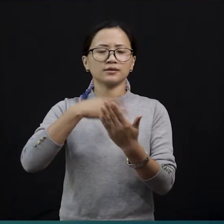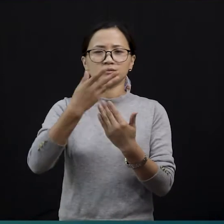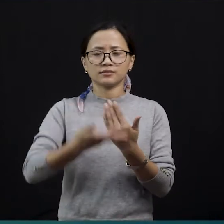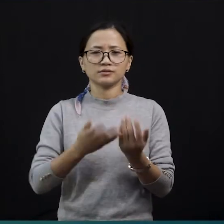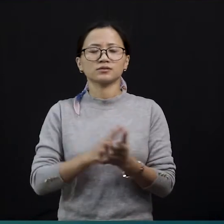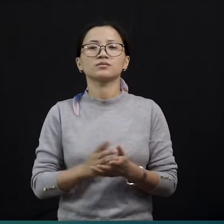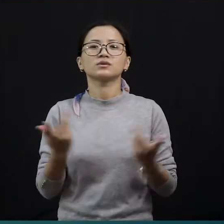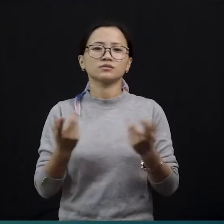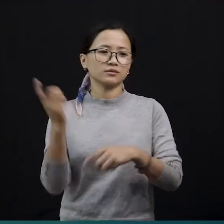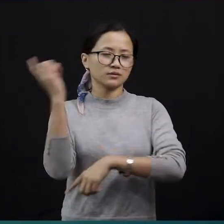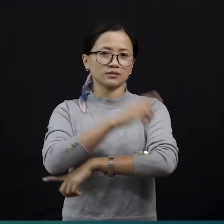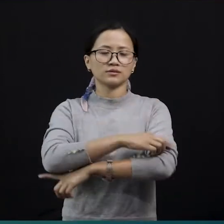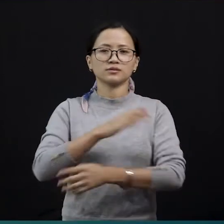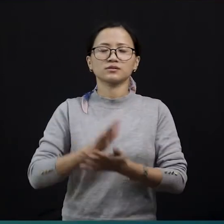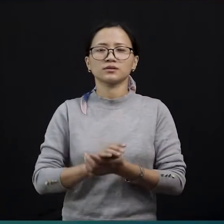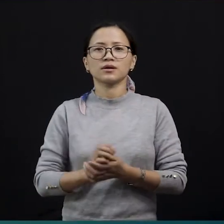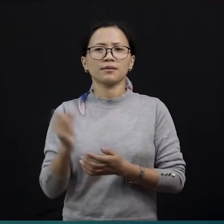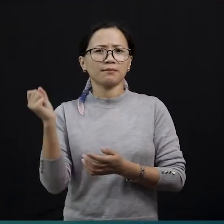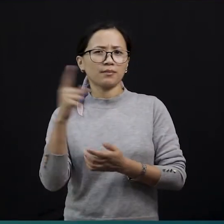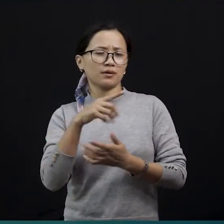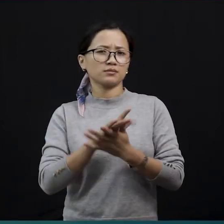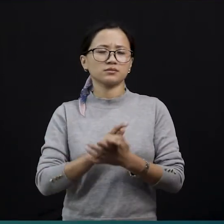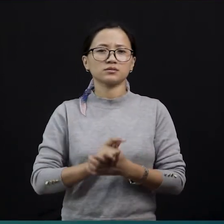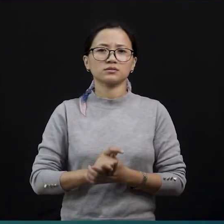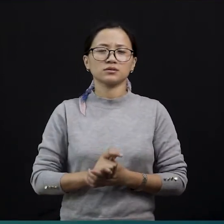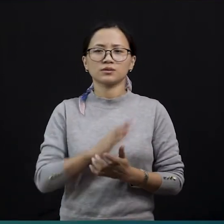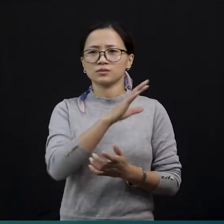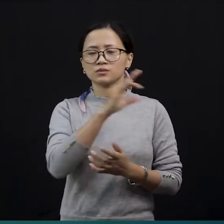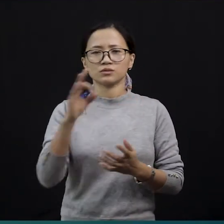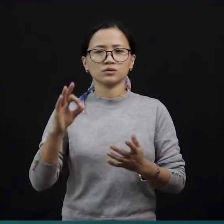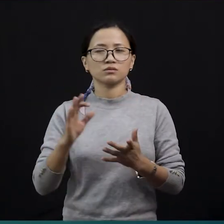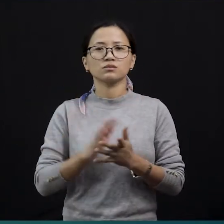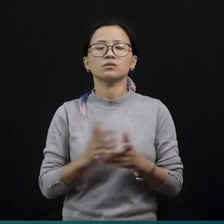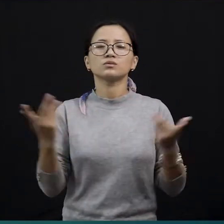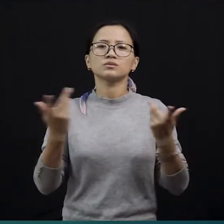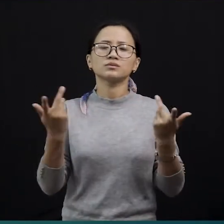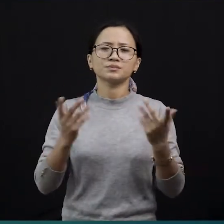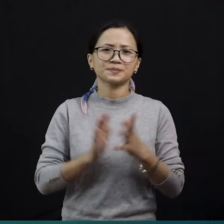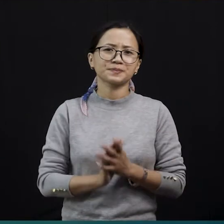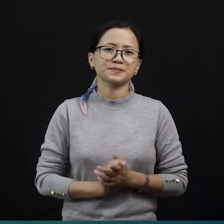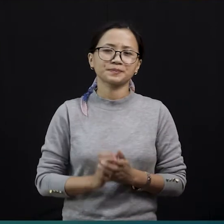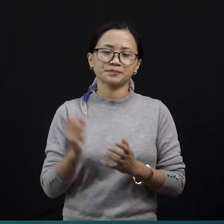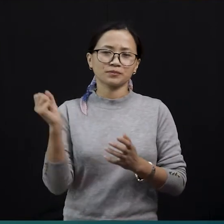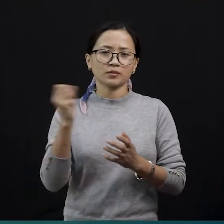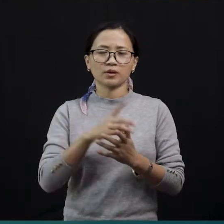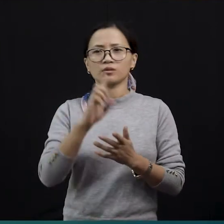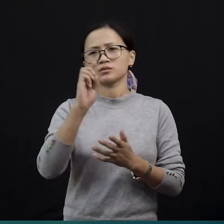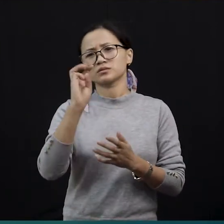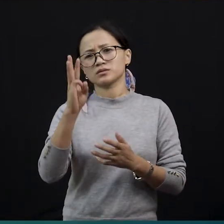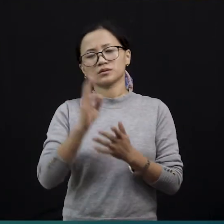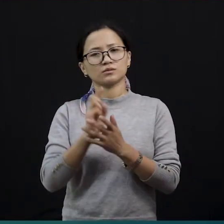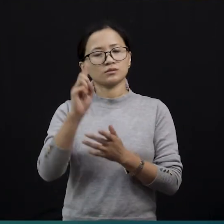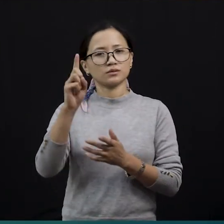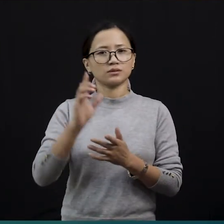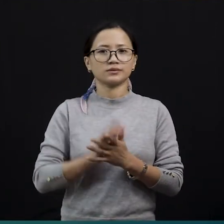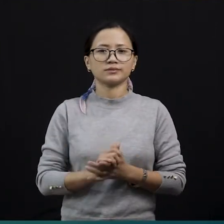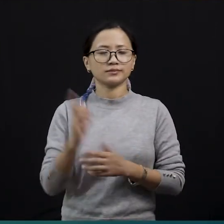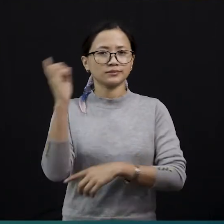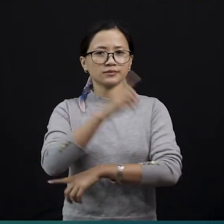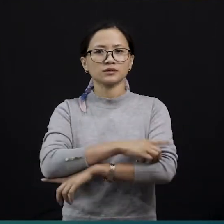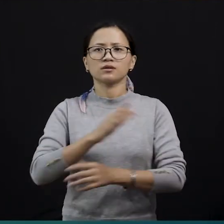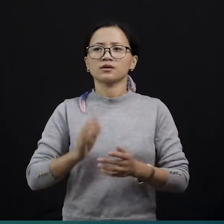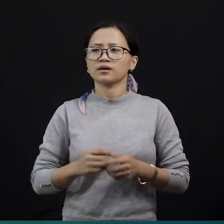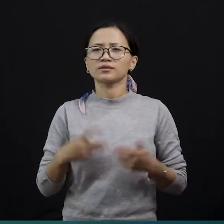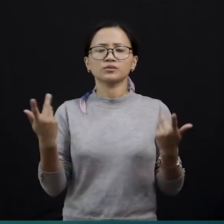the days, about the months, when they'll ask you or which month is having 31 days, which month is having